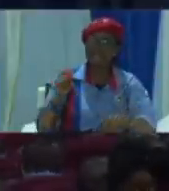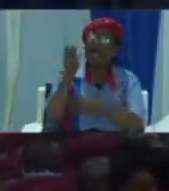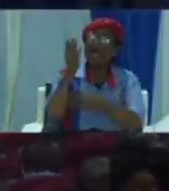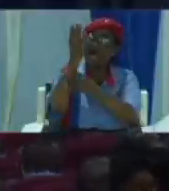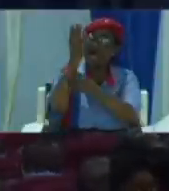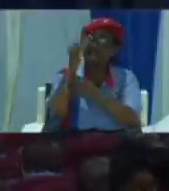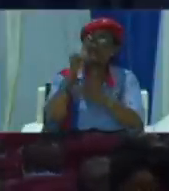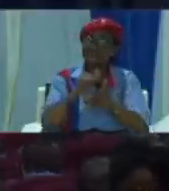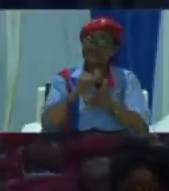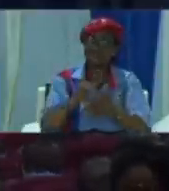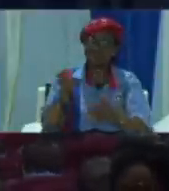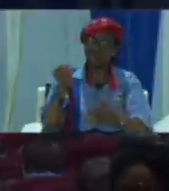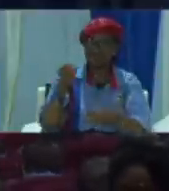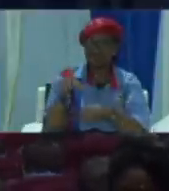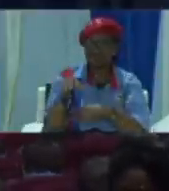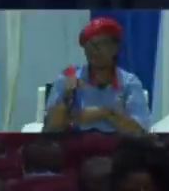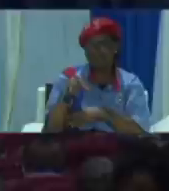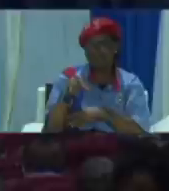withered